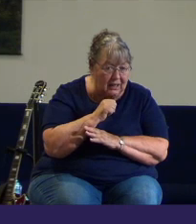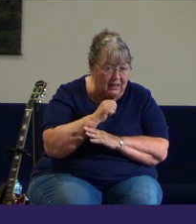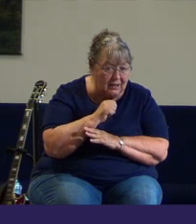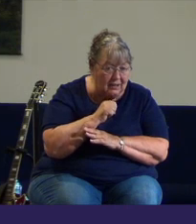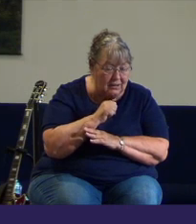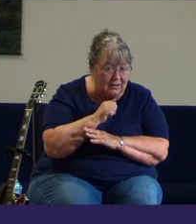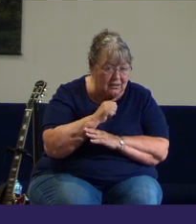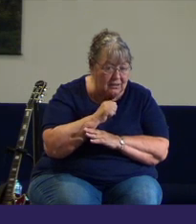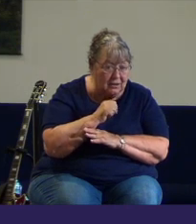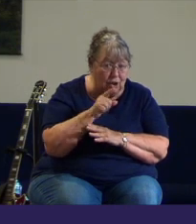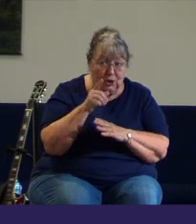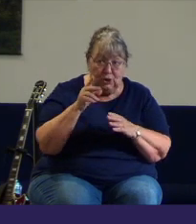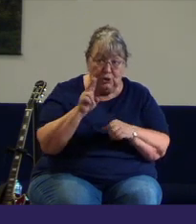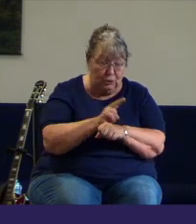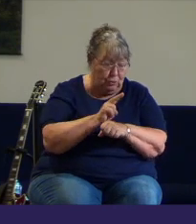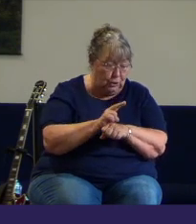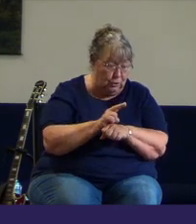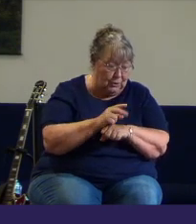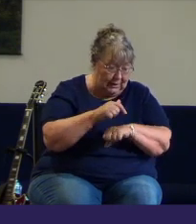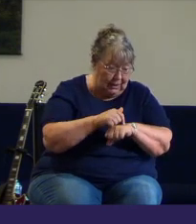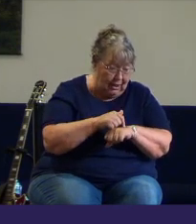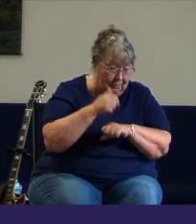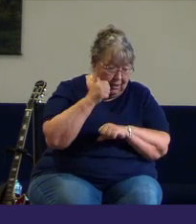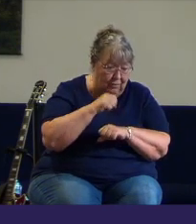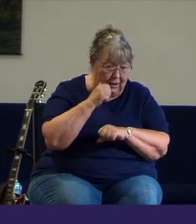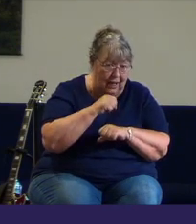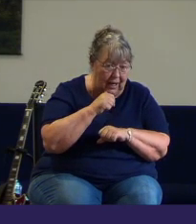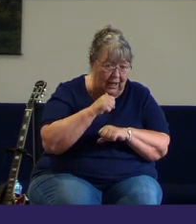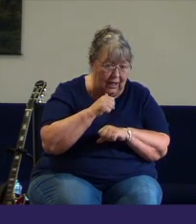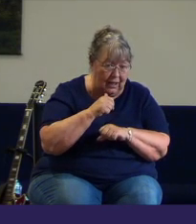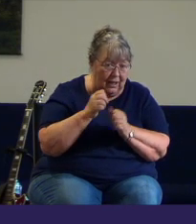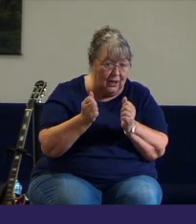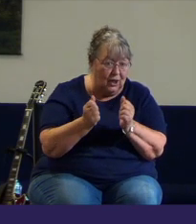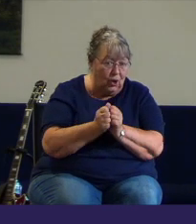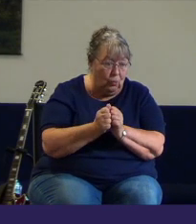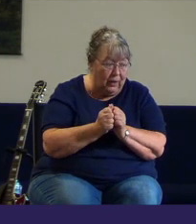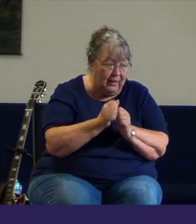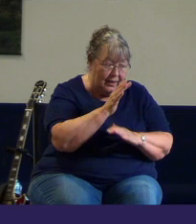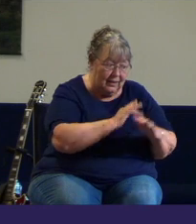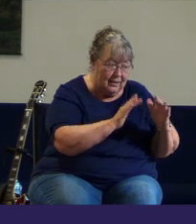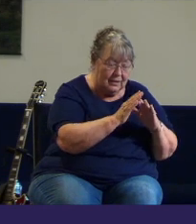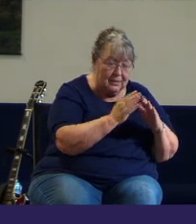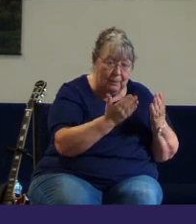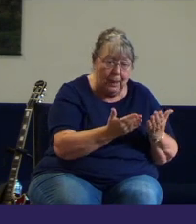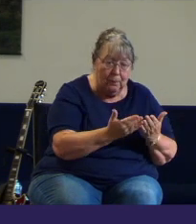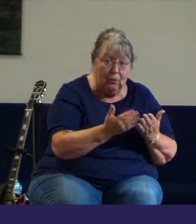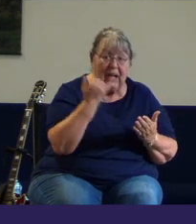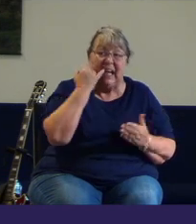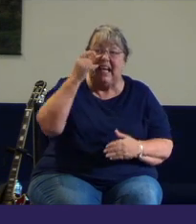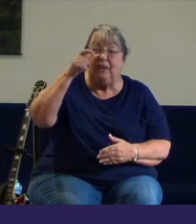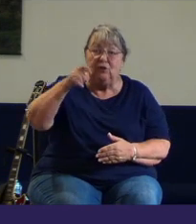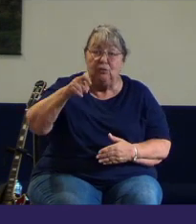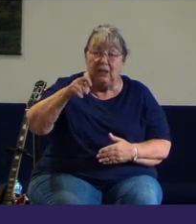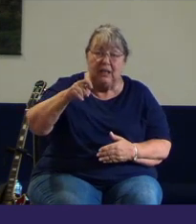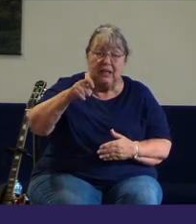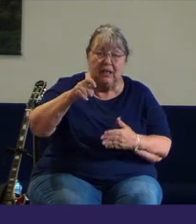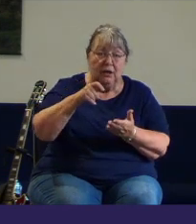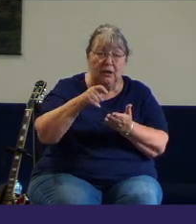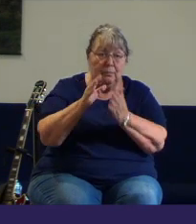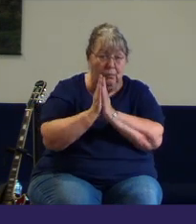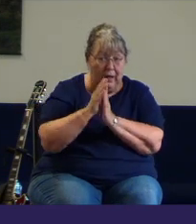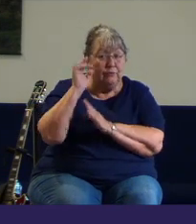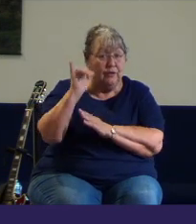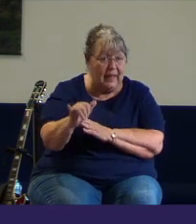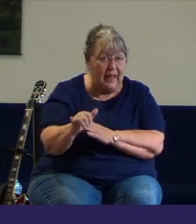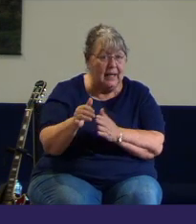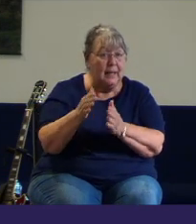Jesus? Now, if you need to stand for that, for prayer, just stand. If you need, yeah, I need prayer for that, Pastor. I need